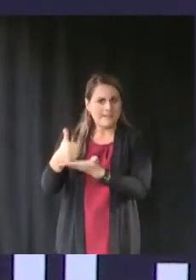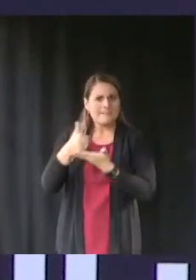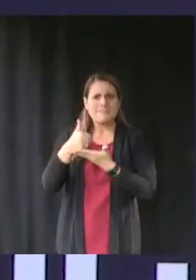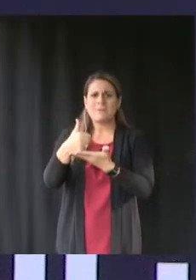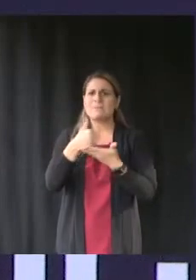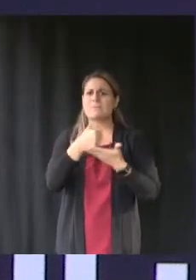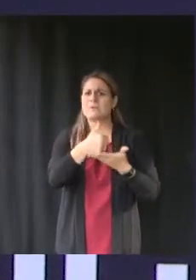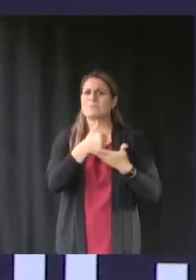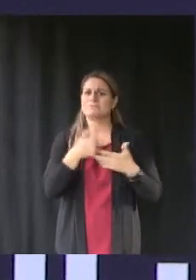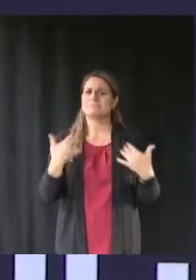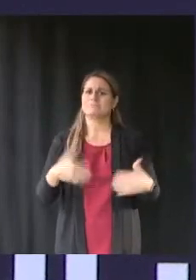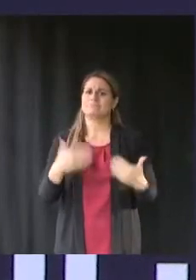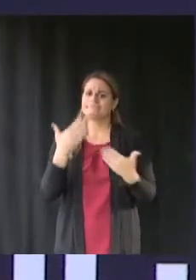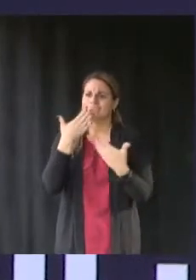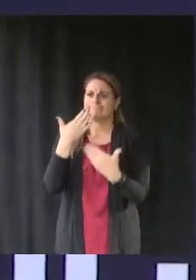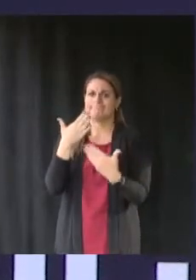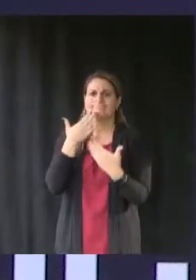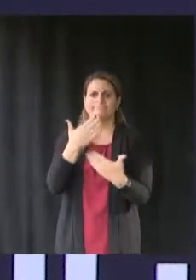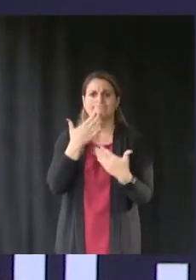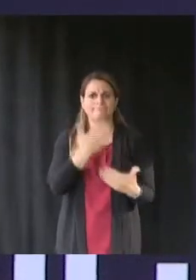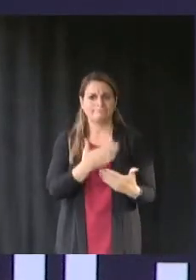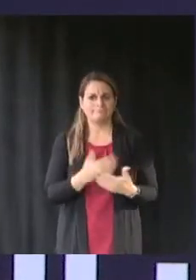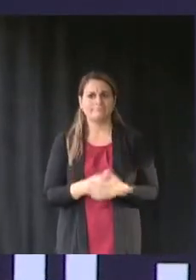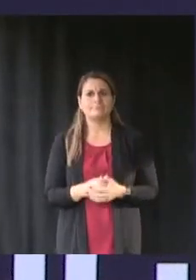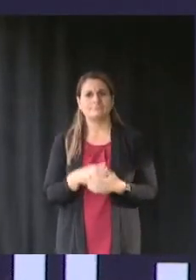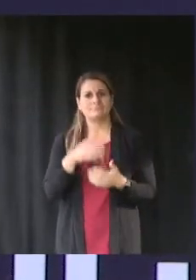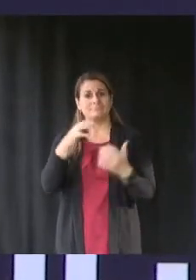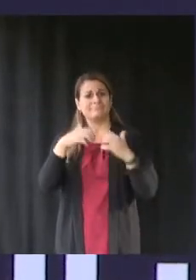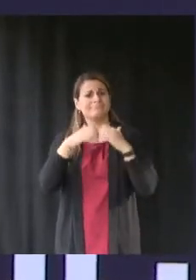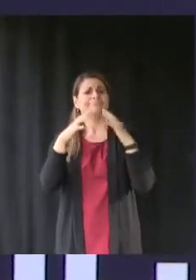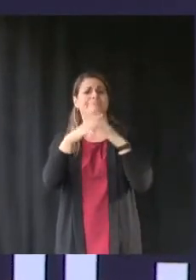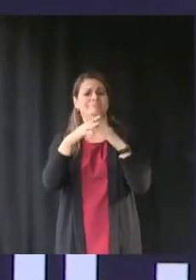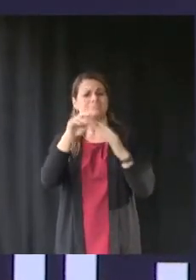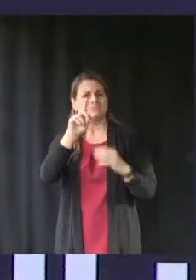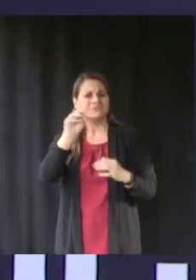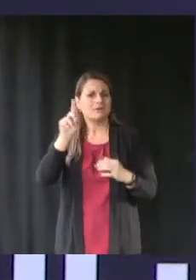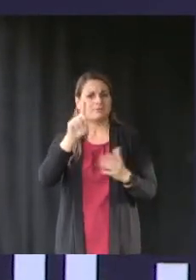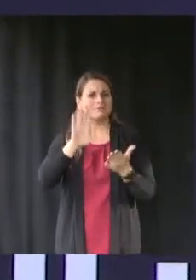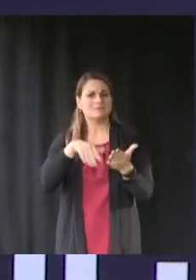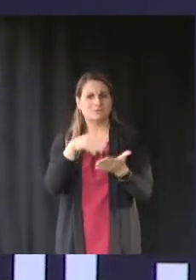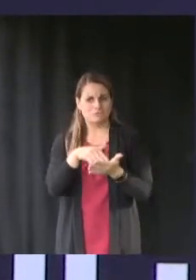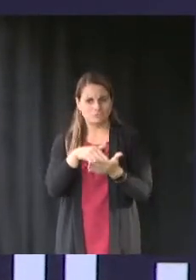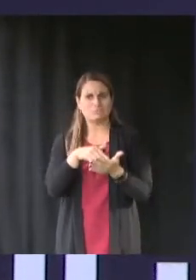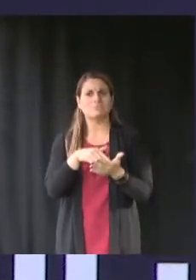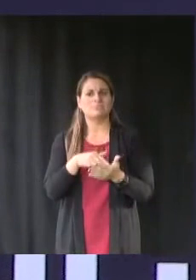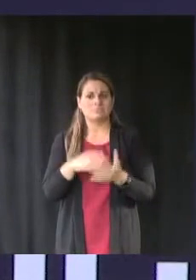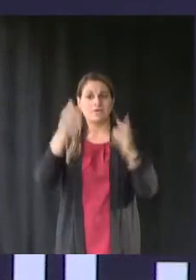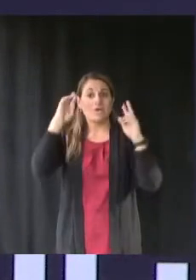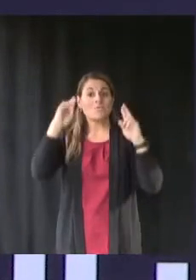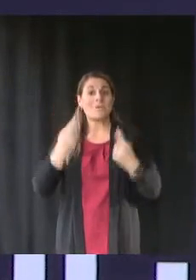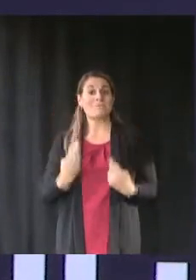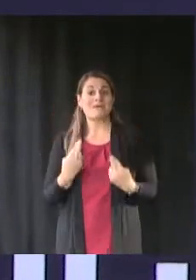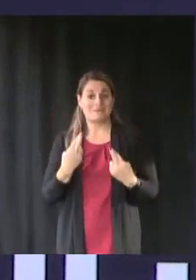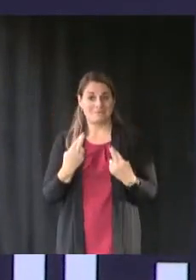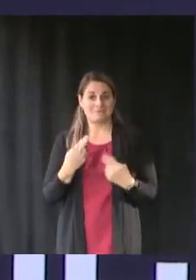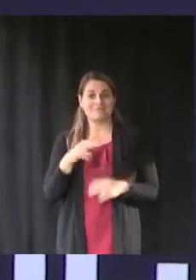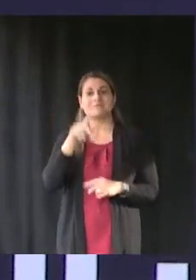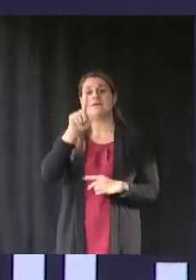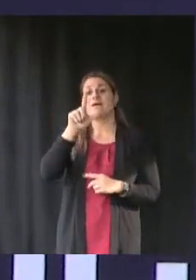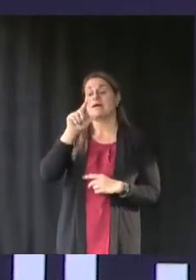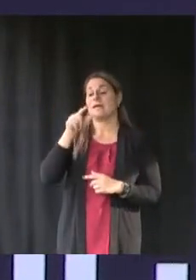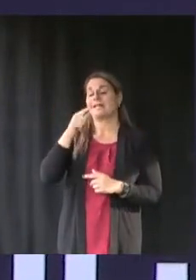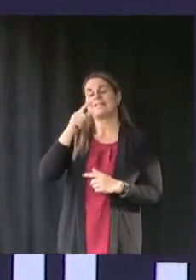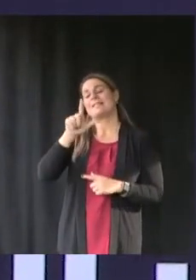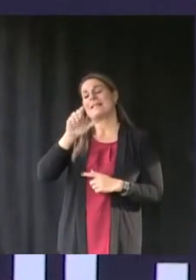together. And of course, what an honor it's been to have Rabbi Lazowski and his lovely wife, Ruth, invoke